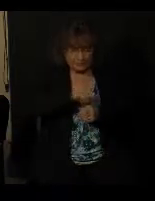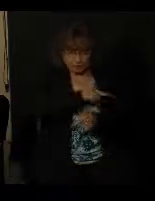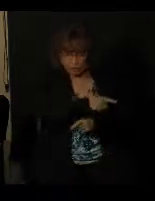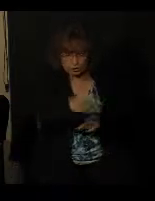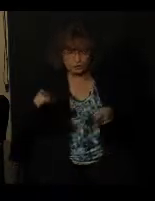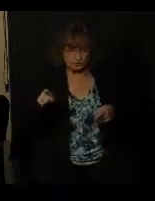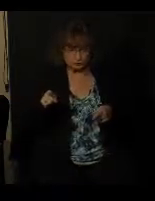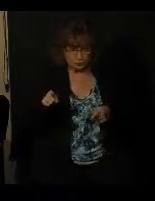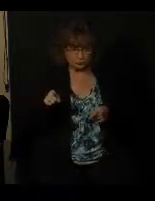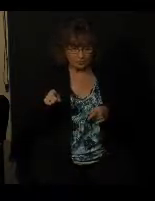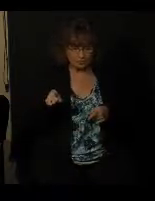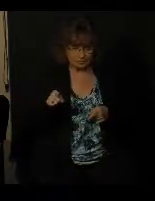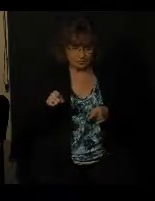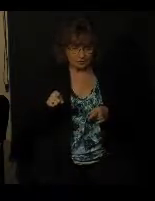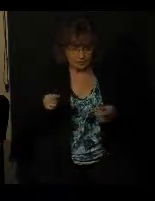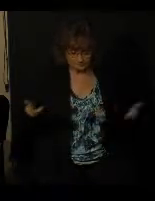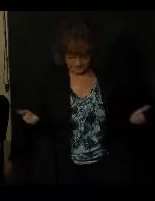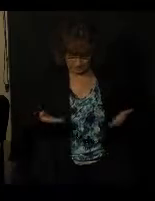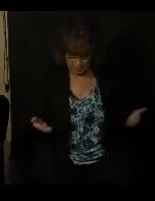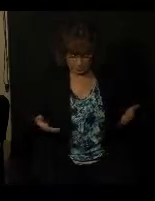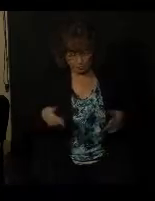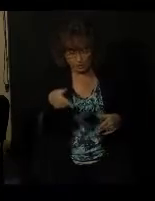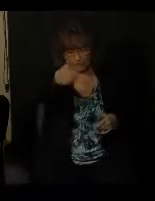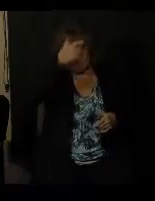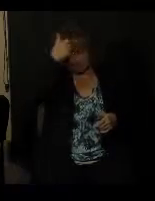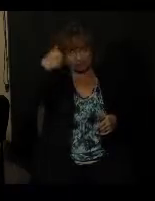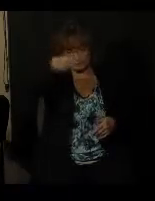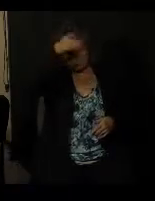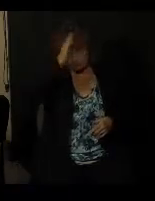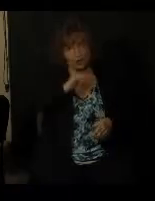It exists because of God in us.